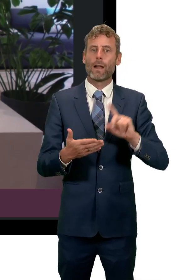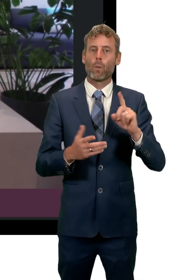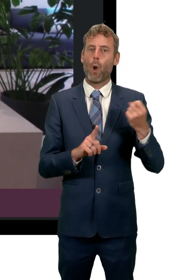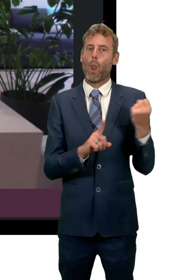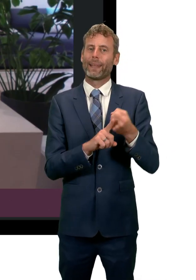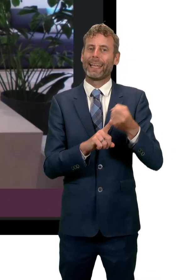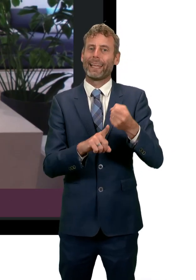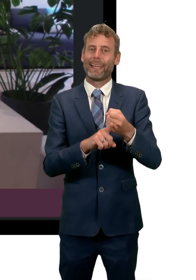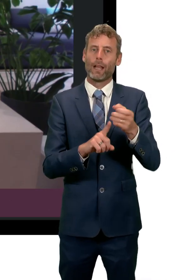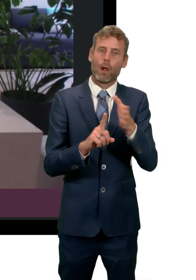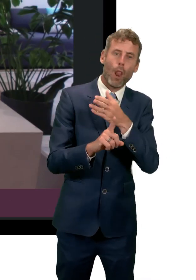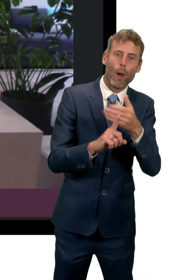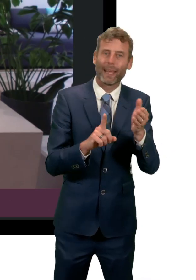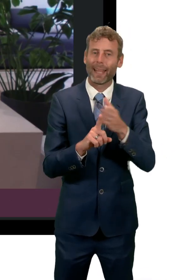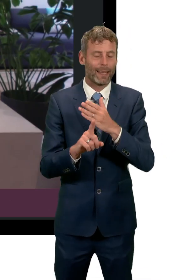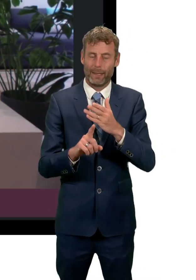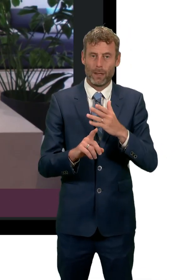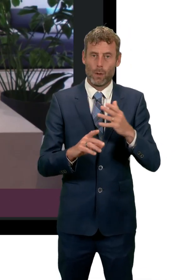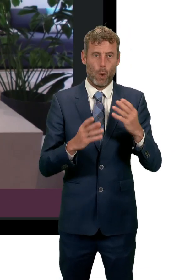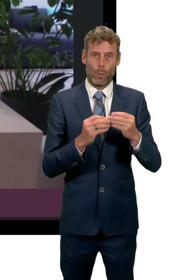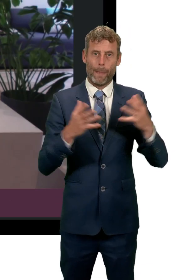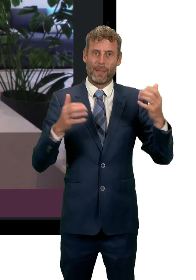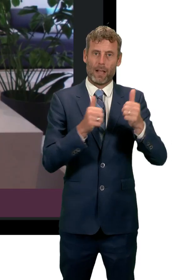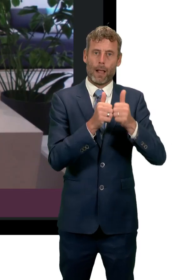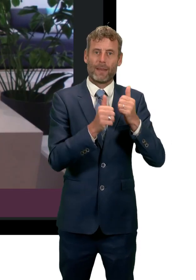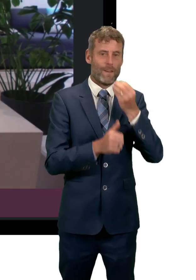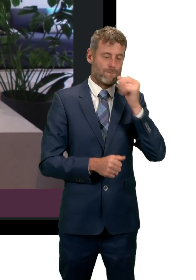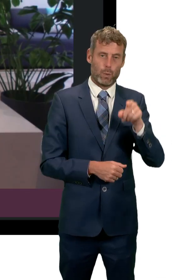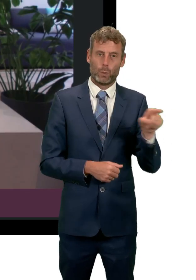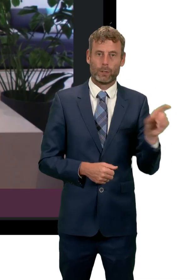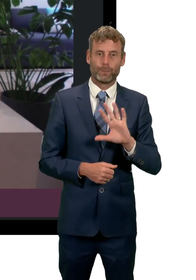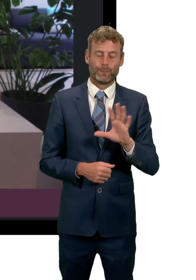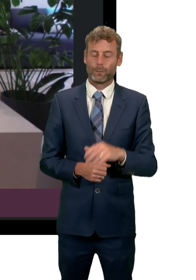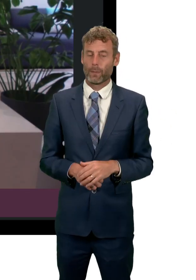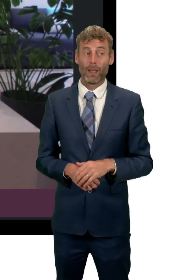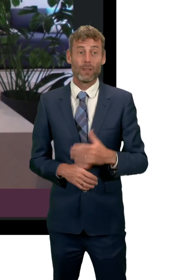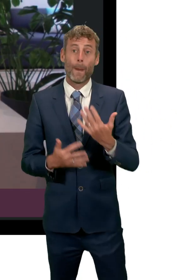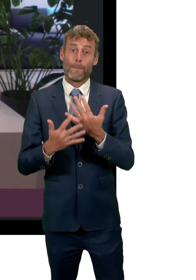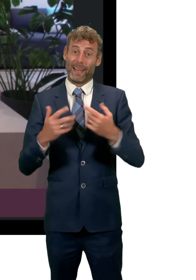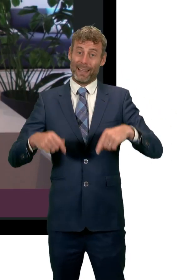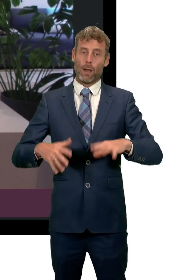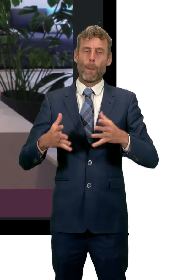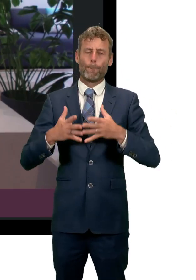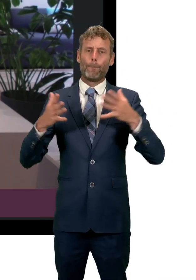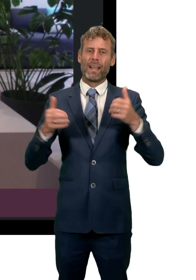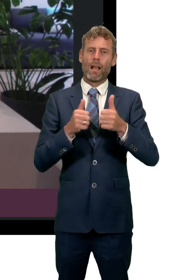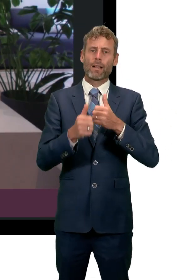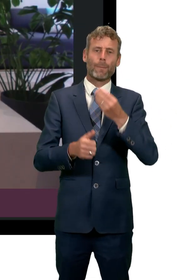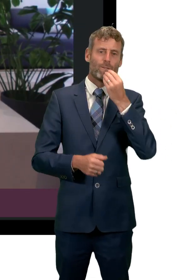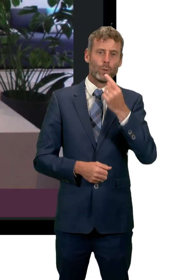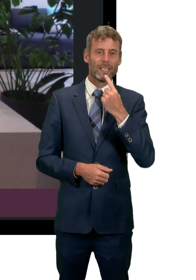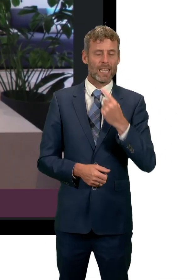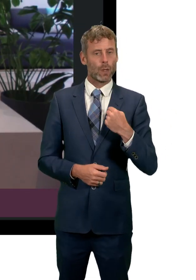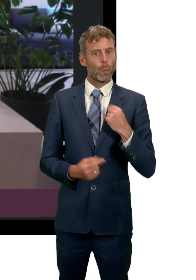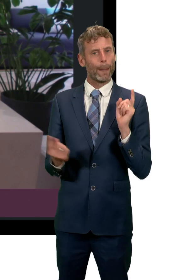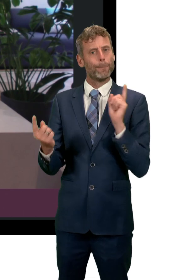whereby Big Food and their various front groups just say we meet ministers to discuss business. That's all they ever report.